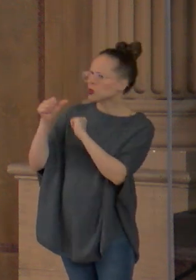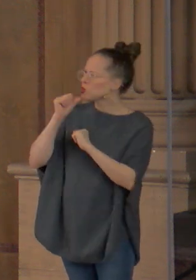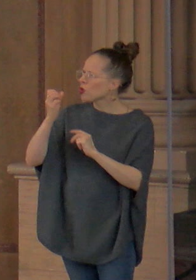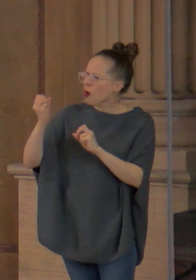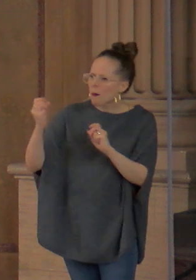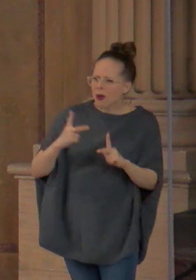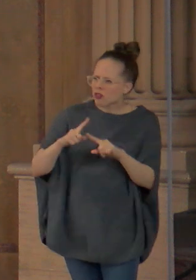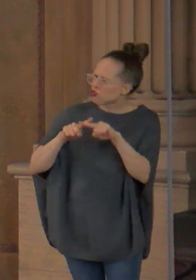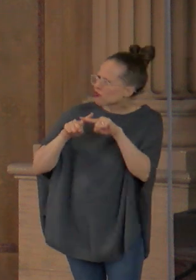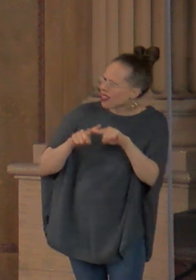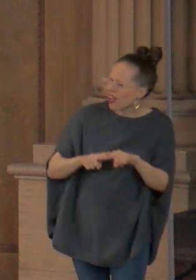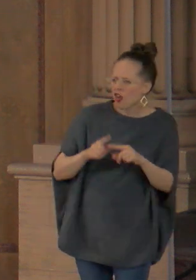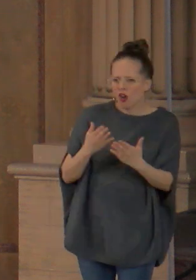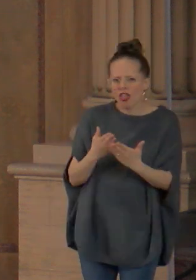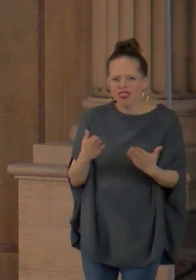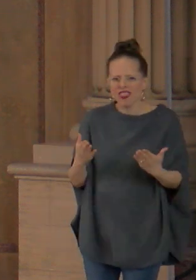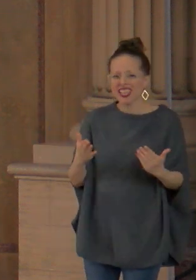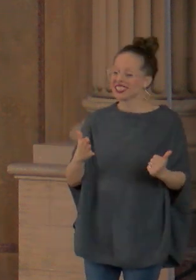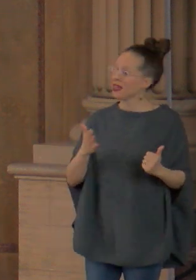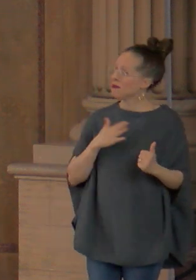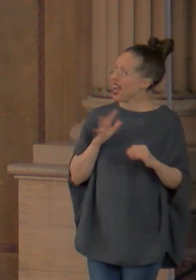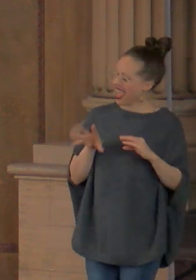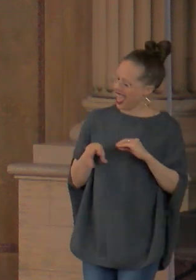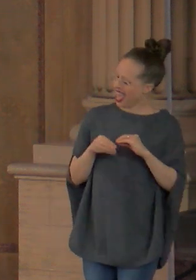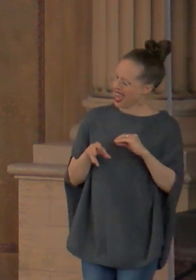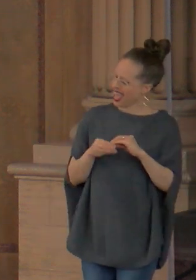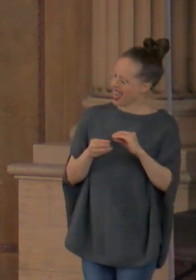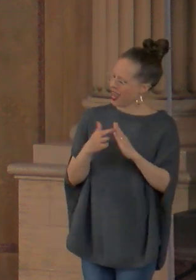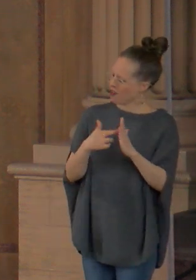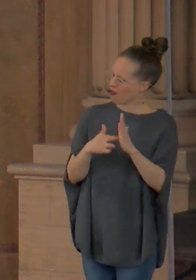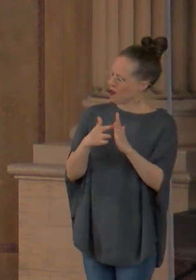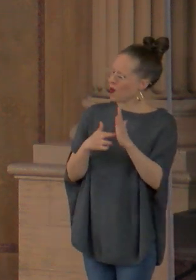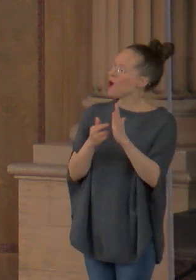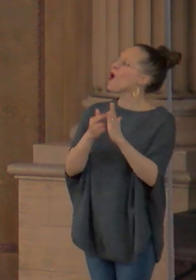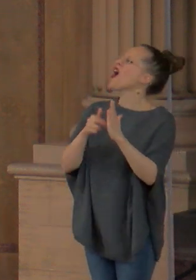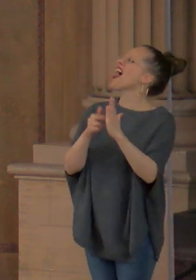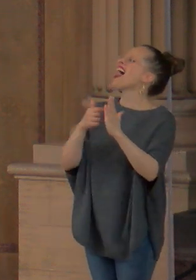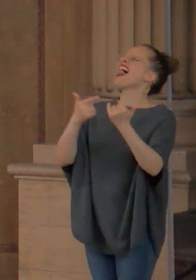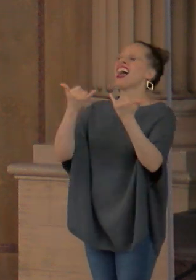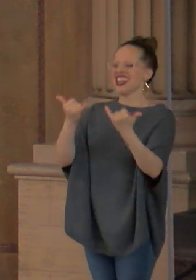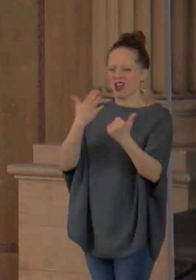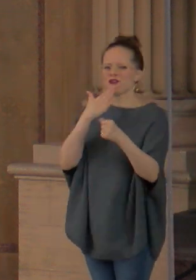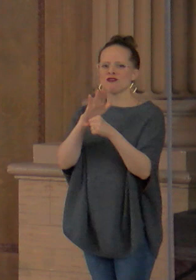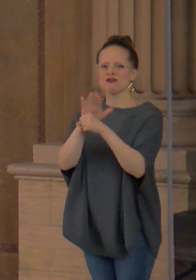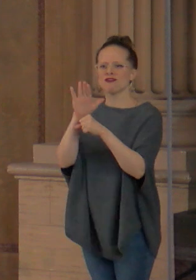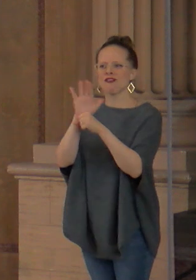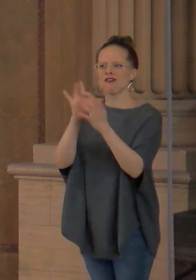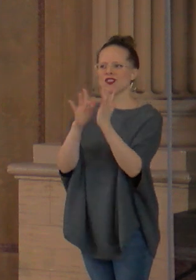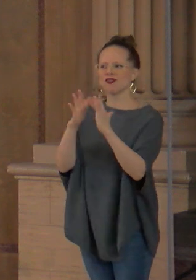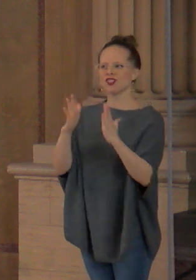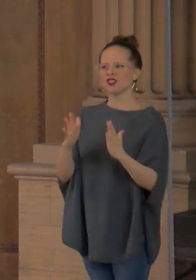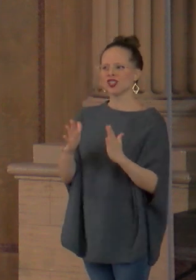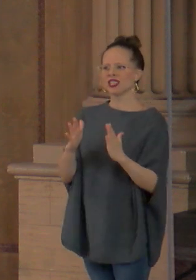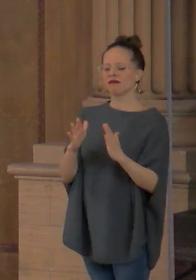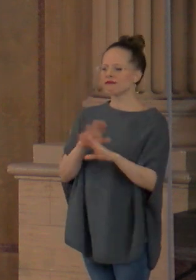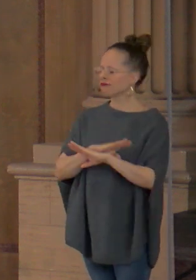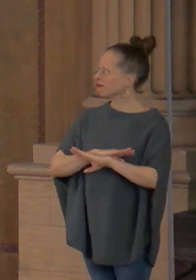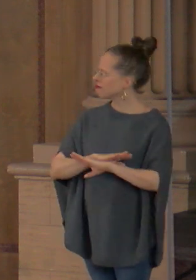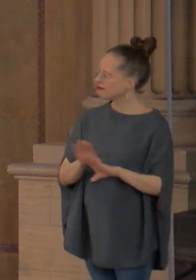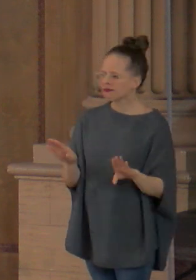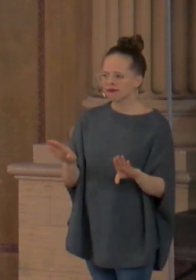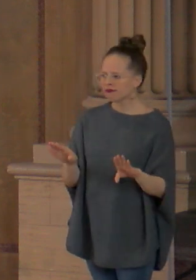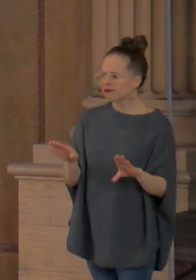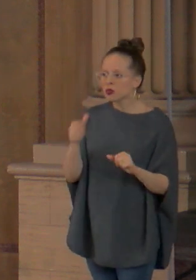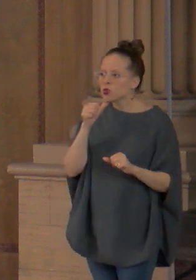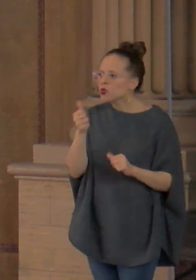relying on the things that you add to Jesus to make yourself a real Christian and an elite Christian. Don't go back to image management that will